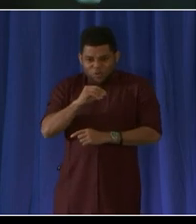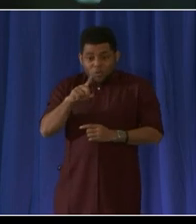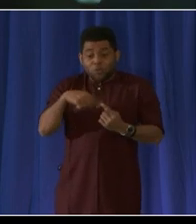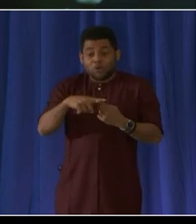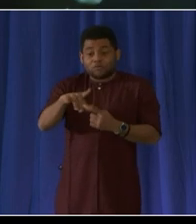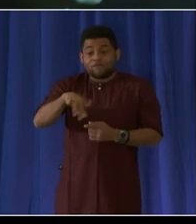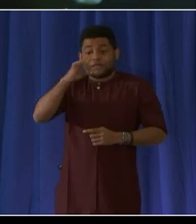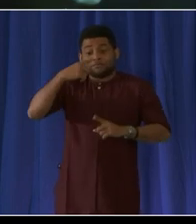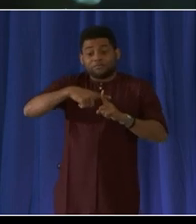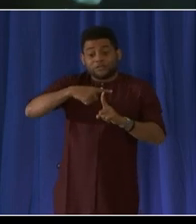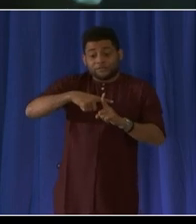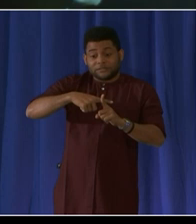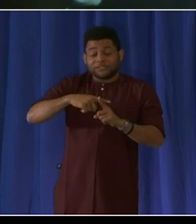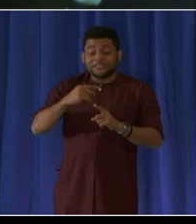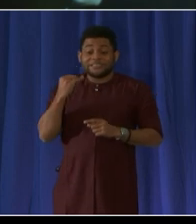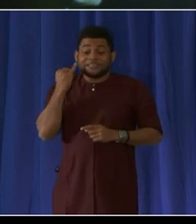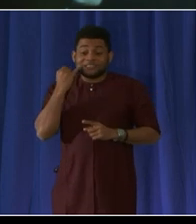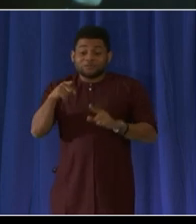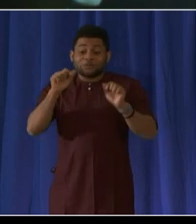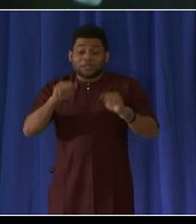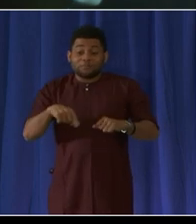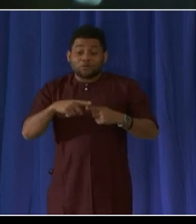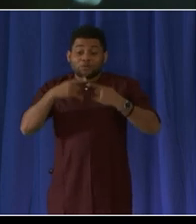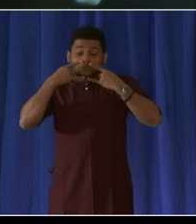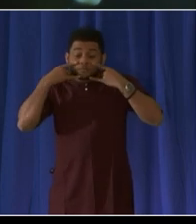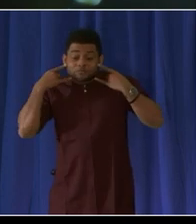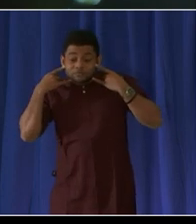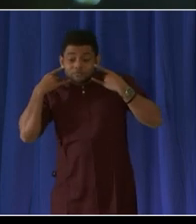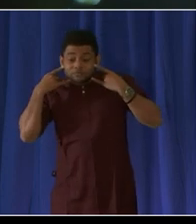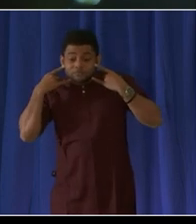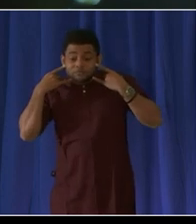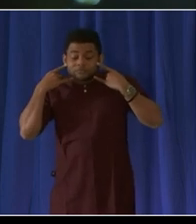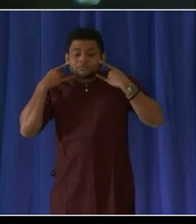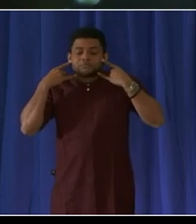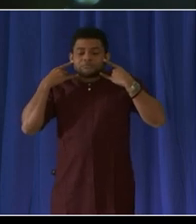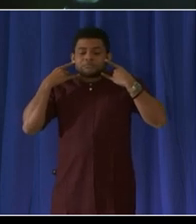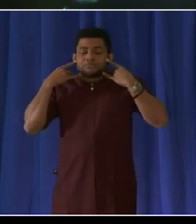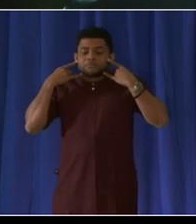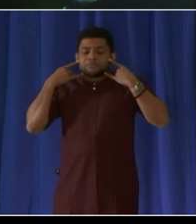symptoms, if you are able to wear a